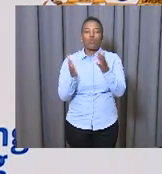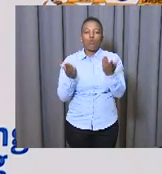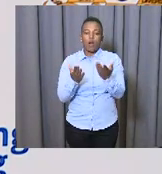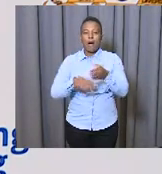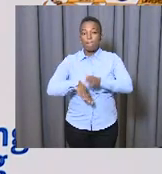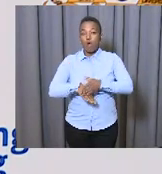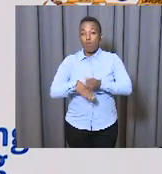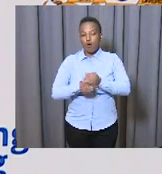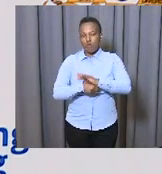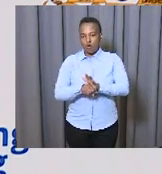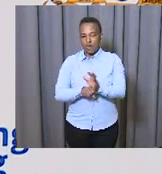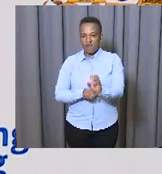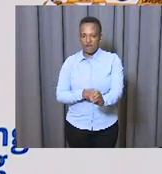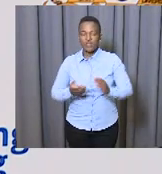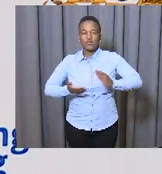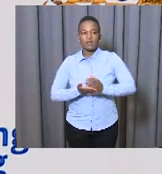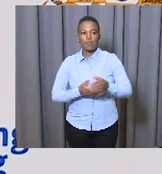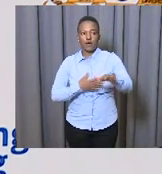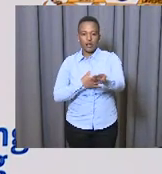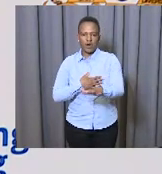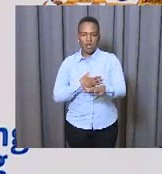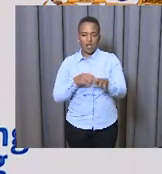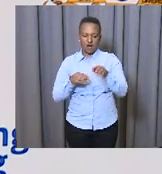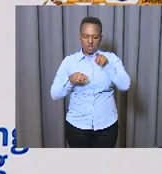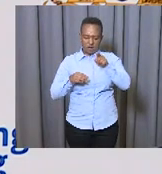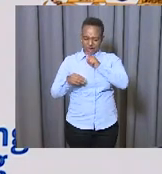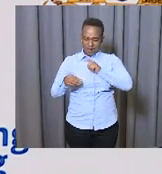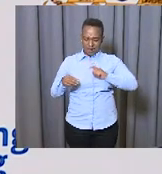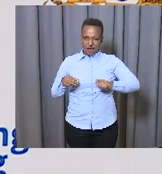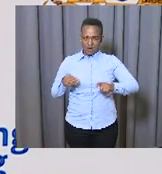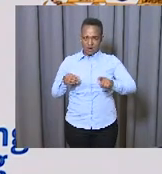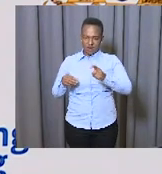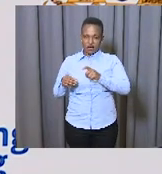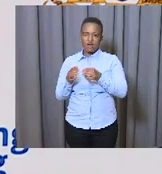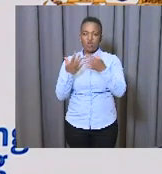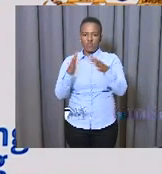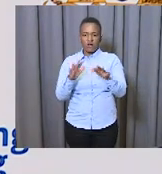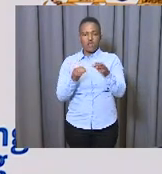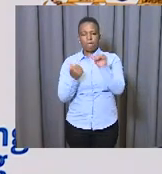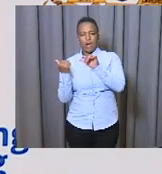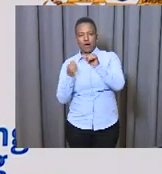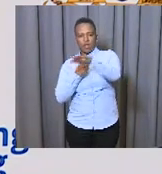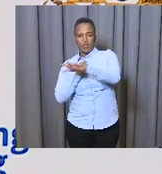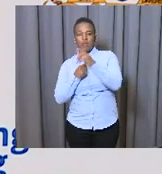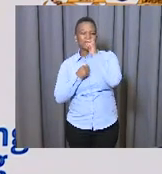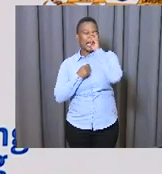certain areas. They are concentrated, again, you go back to the areas we're referring to, the